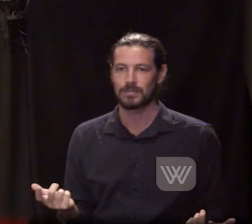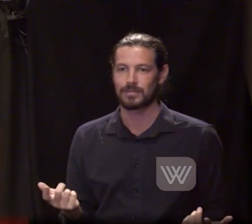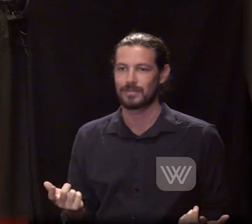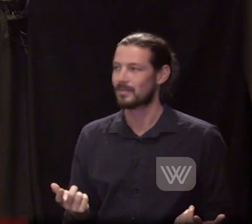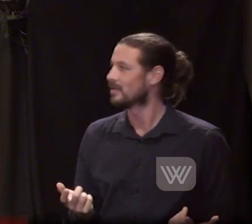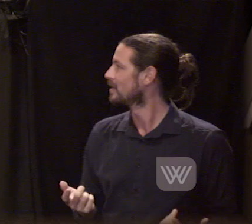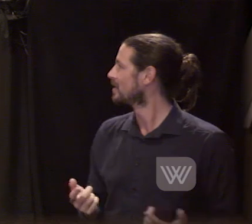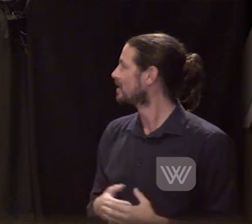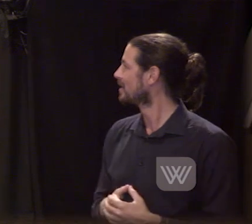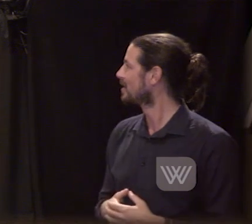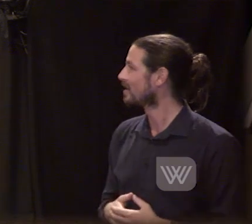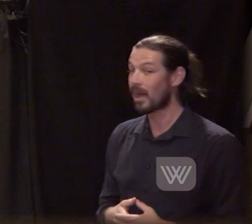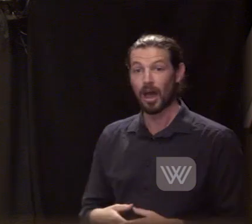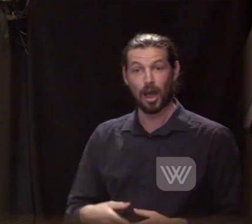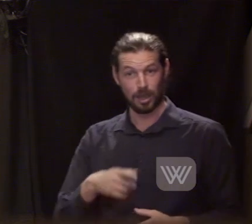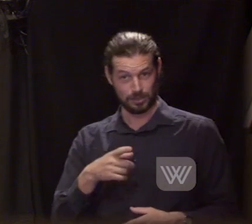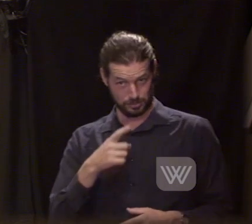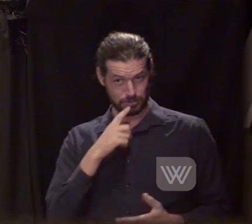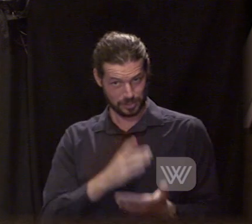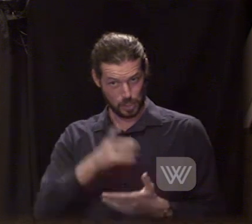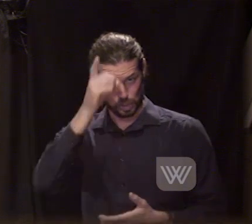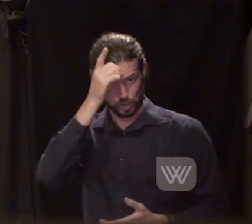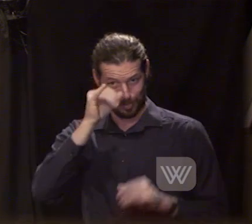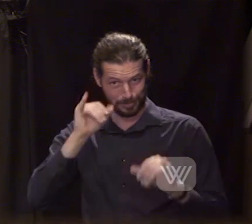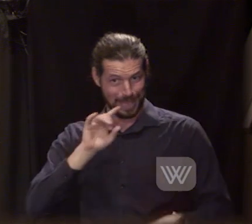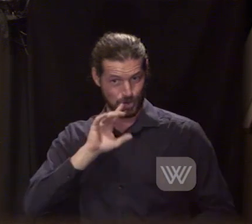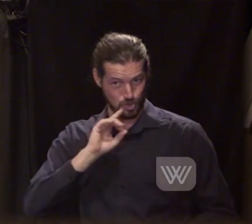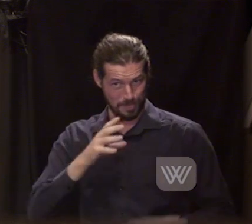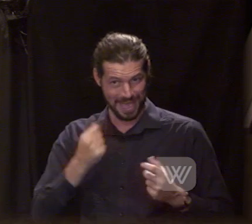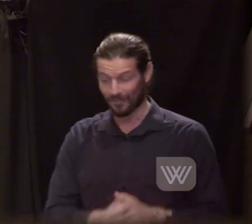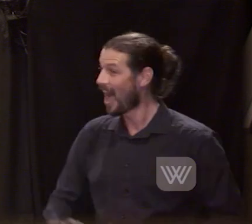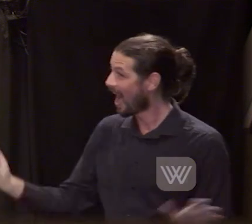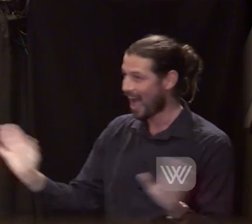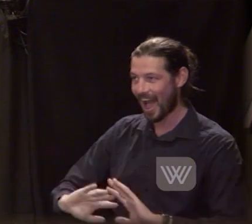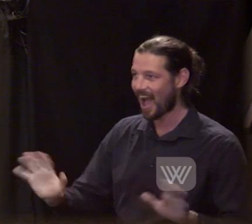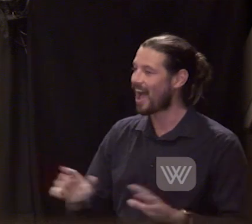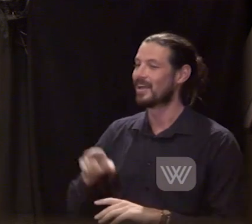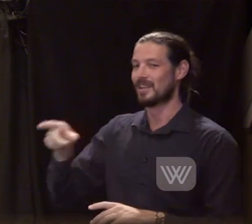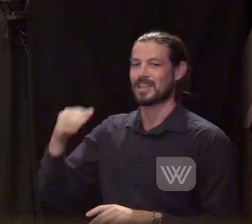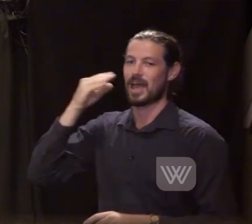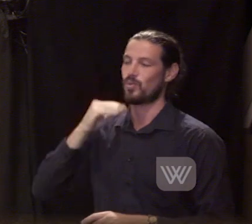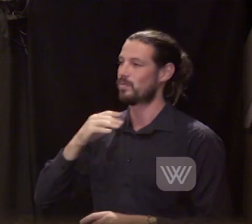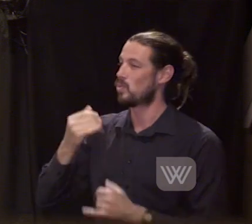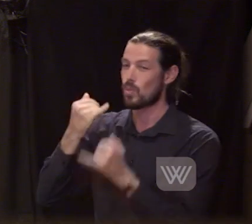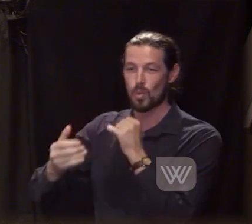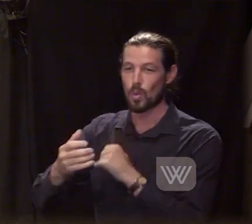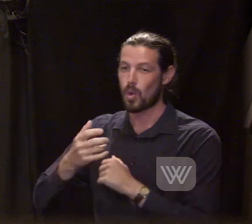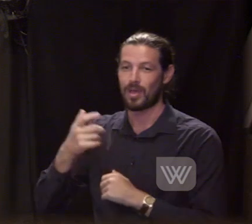The German has a bad sense of humor? Is that what you're saying? No, Okay. She's got an amazing sense of humor. She's so funny, but